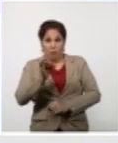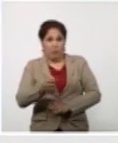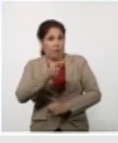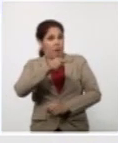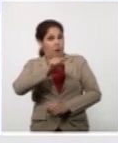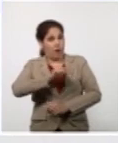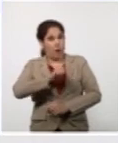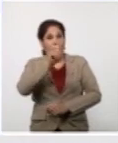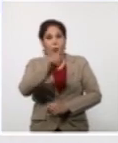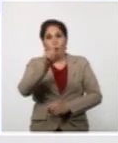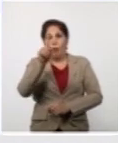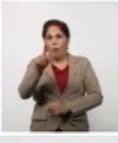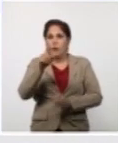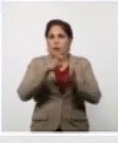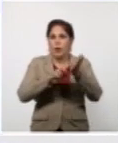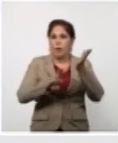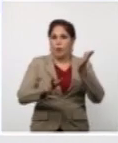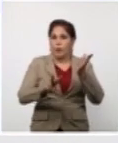0.69.